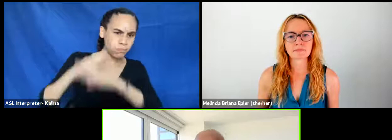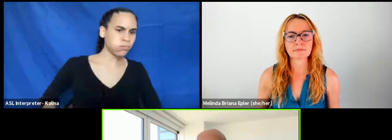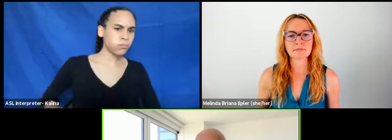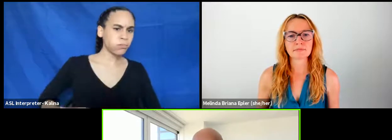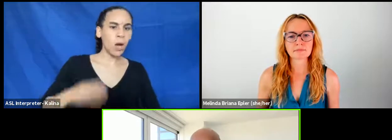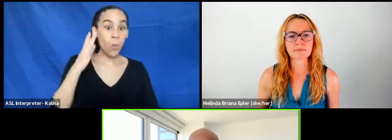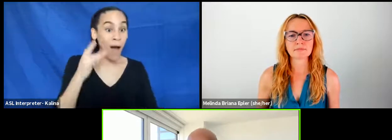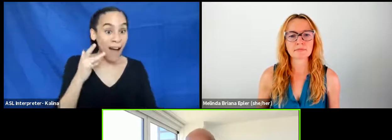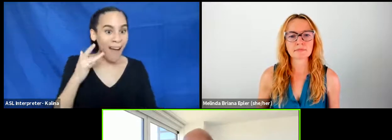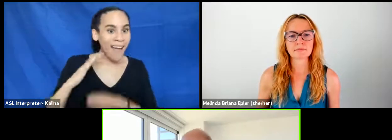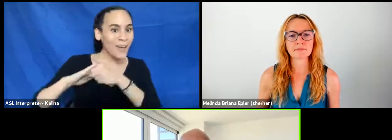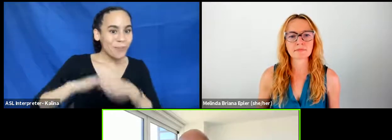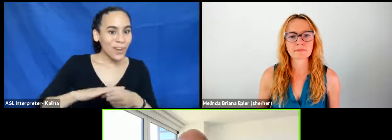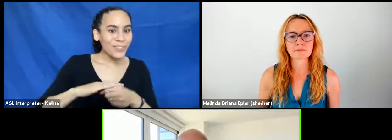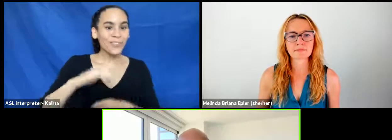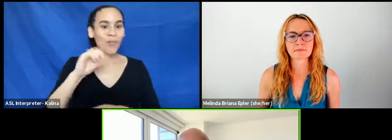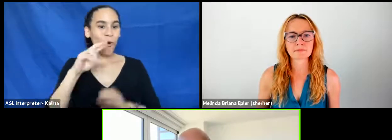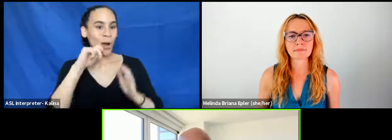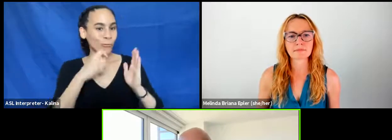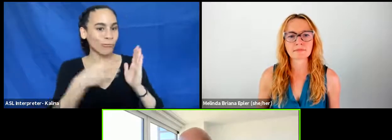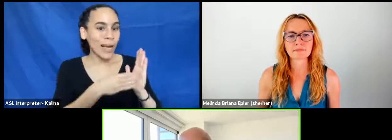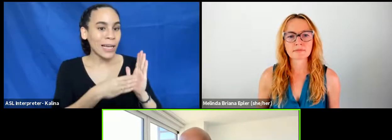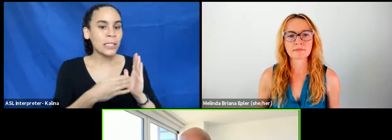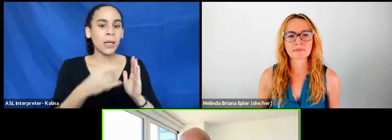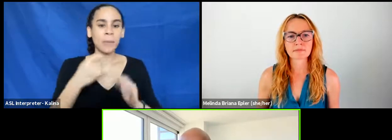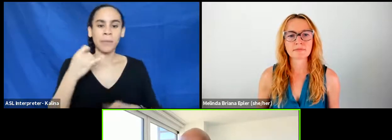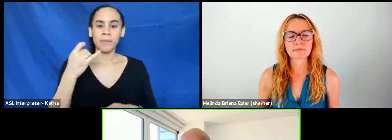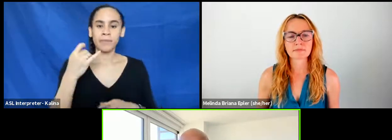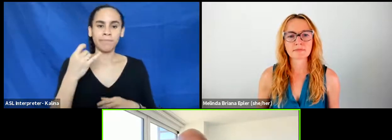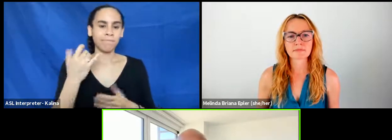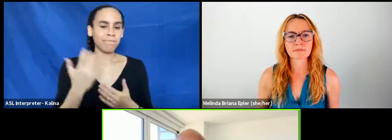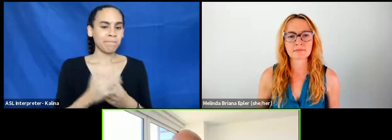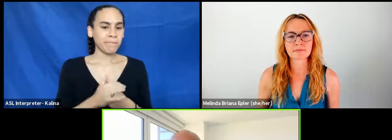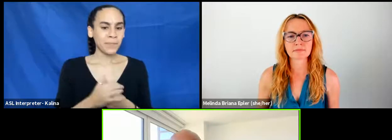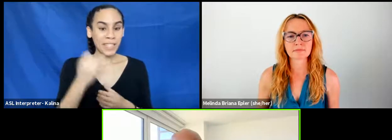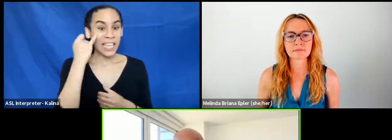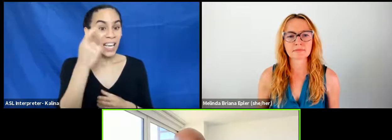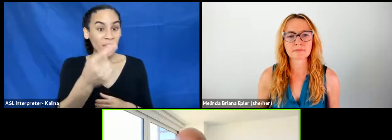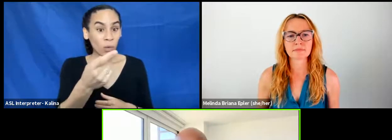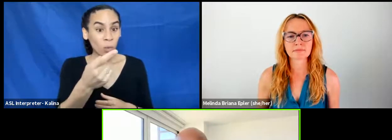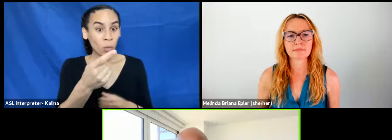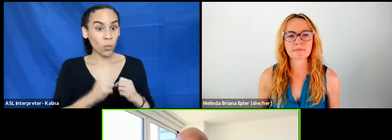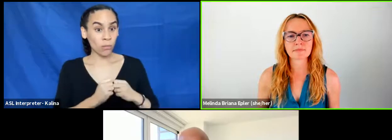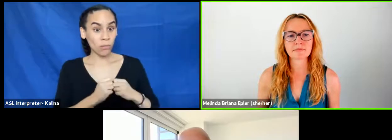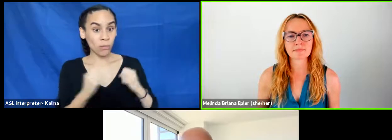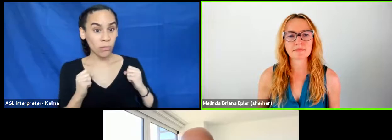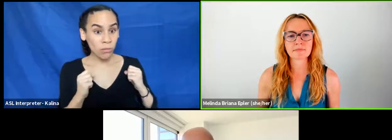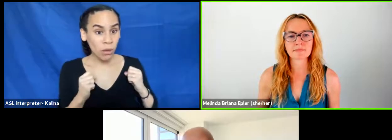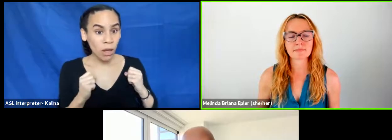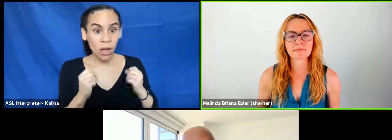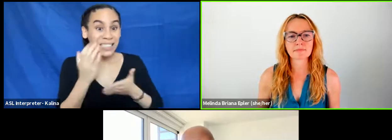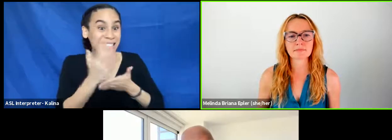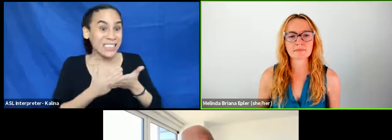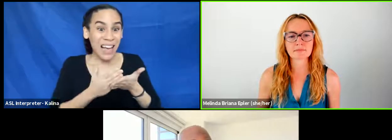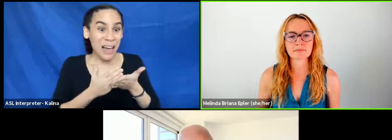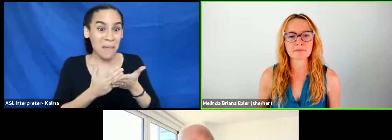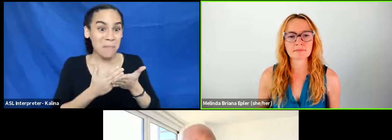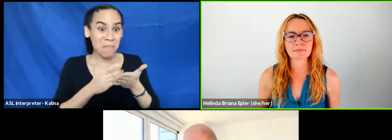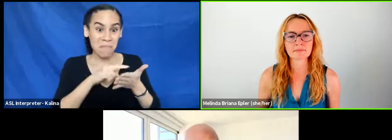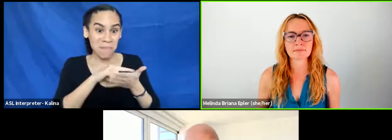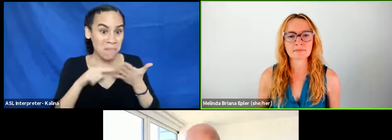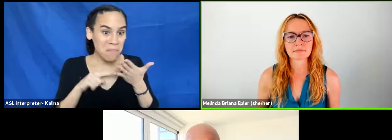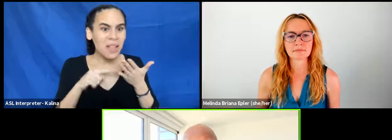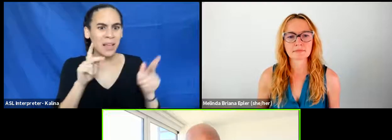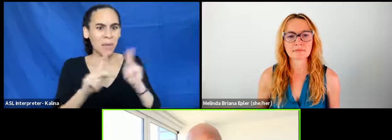or racism. Because if you're vulnerable at some aspect, people can take advantage of you or be